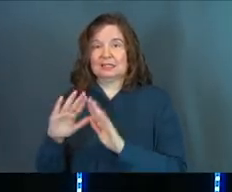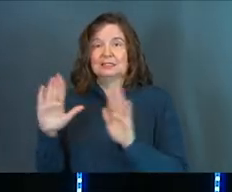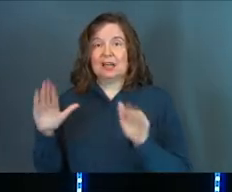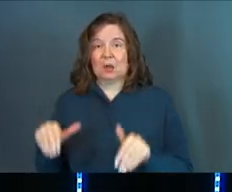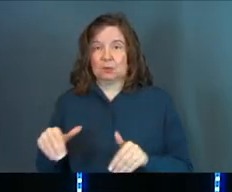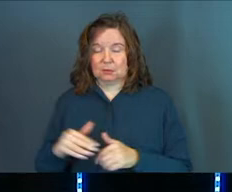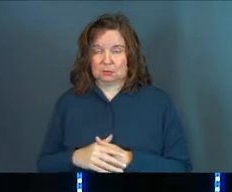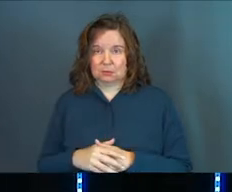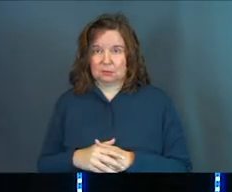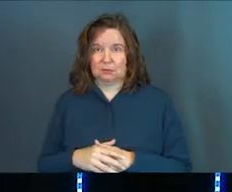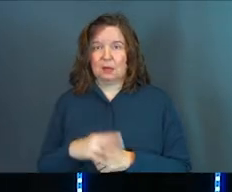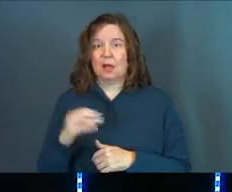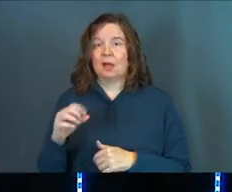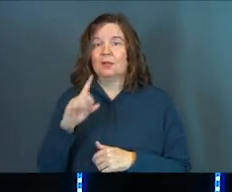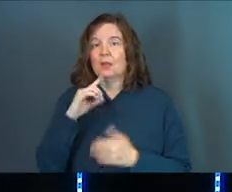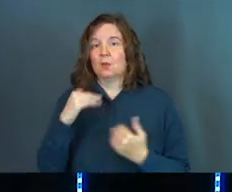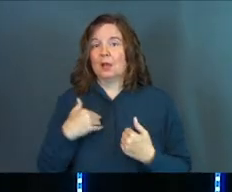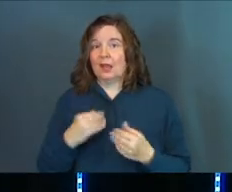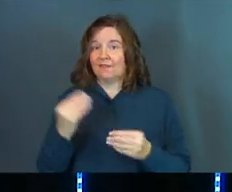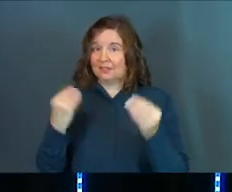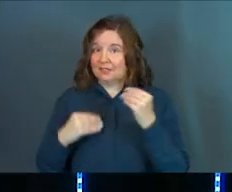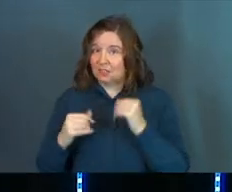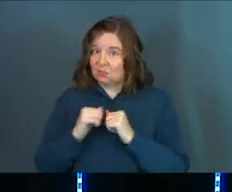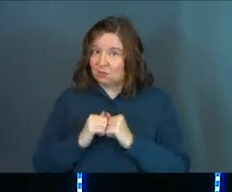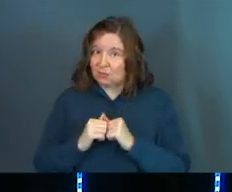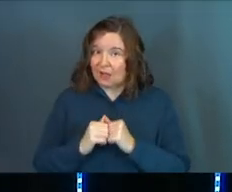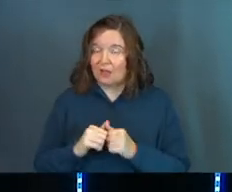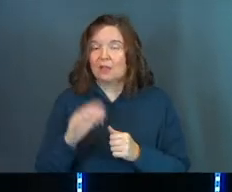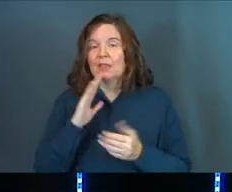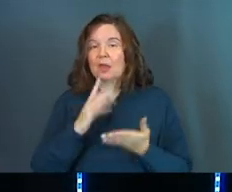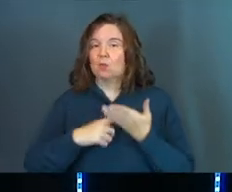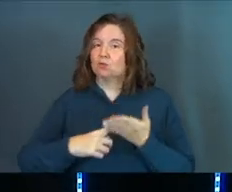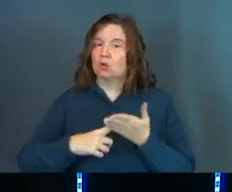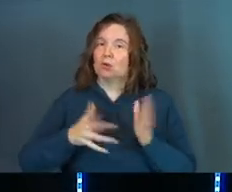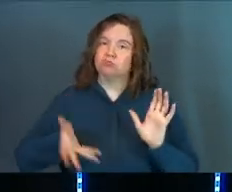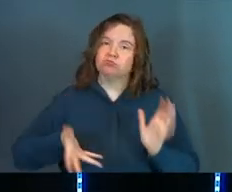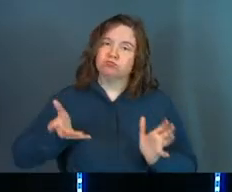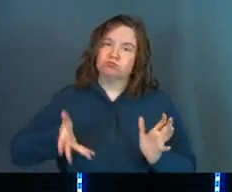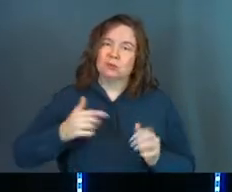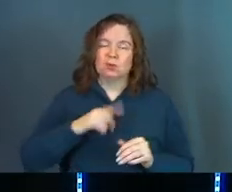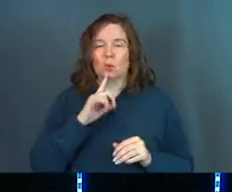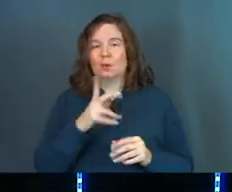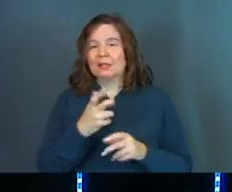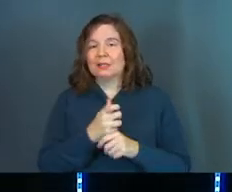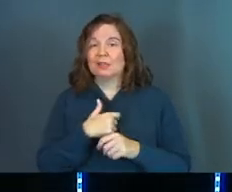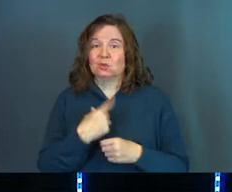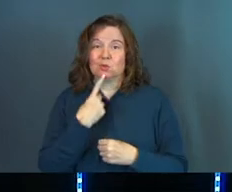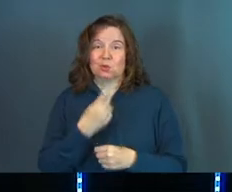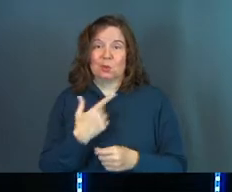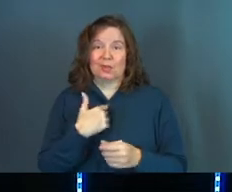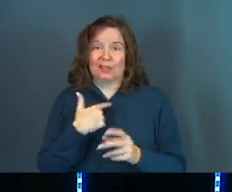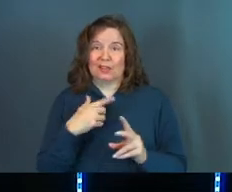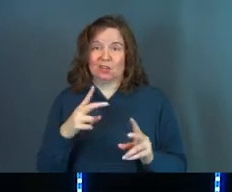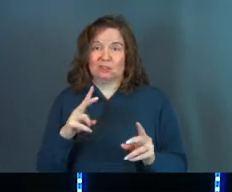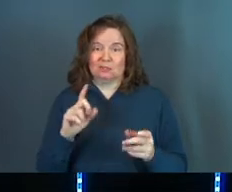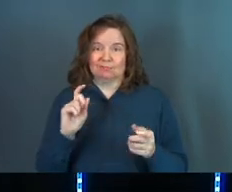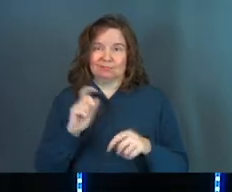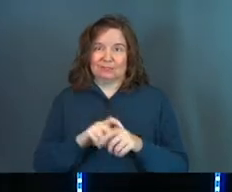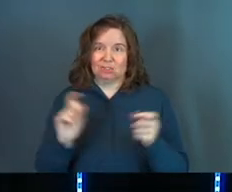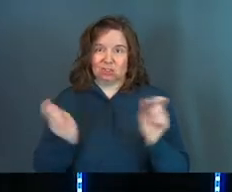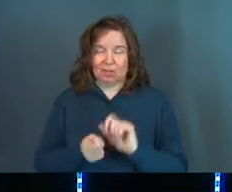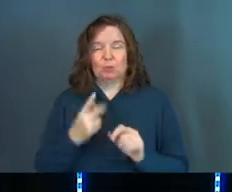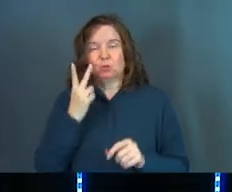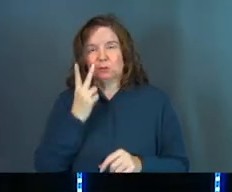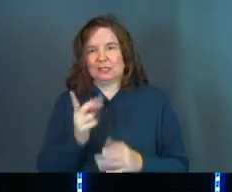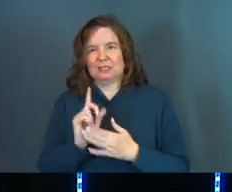house. And they're going to have dinner together, and they're going to talk. And you don't really get told that there's a scene change, but you'll